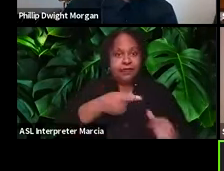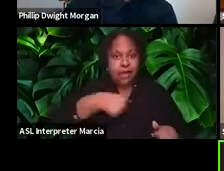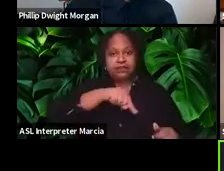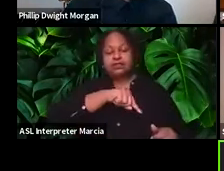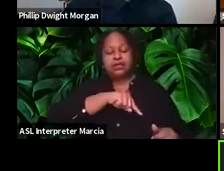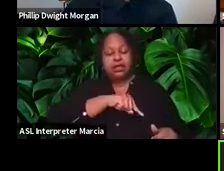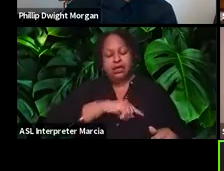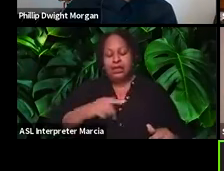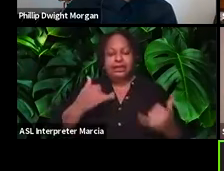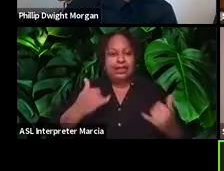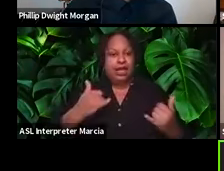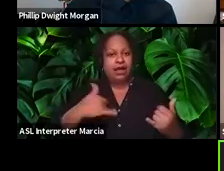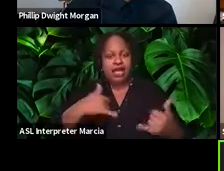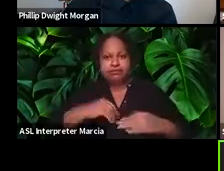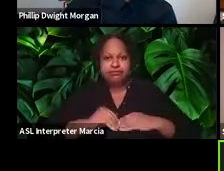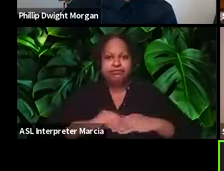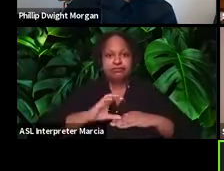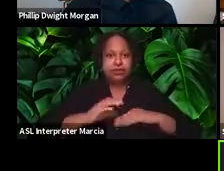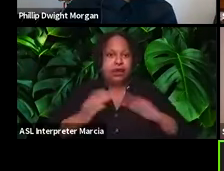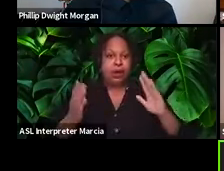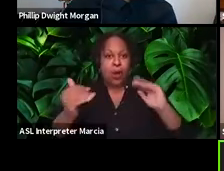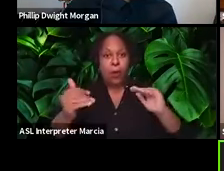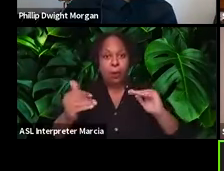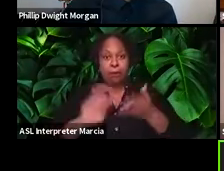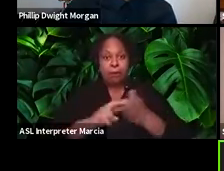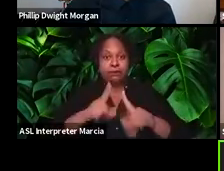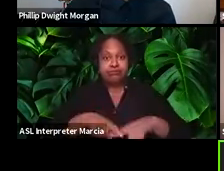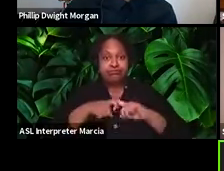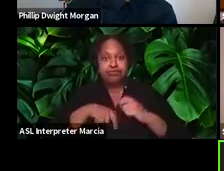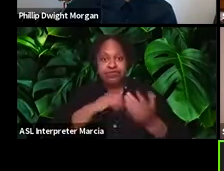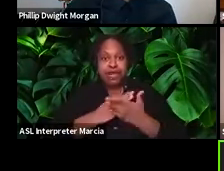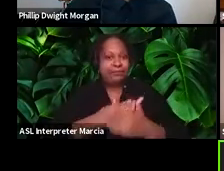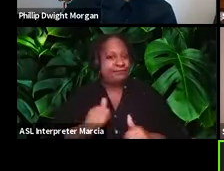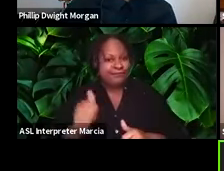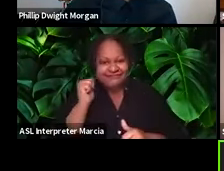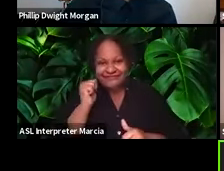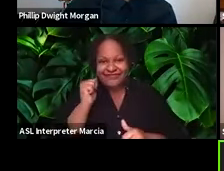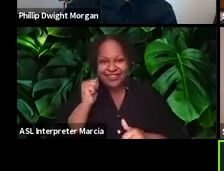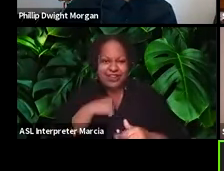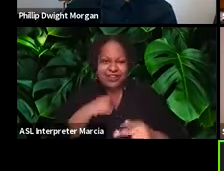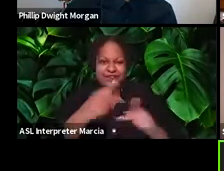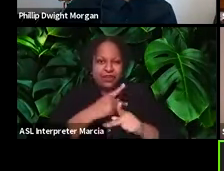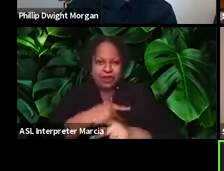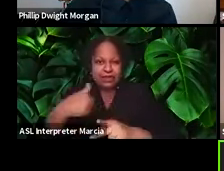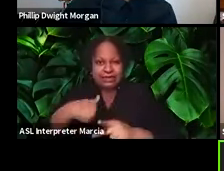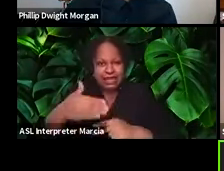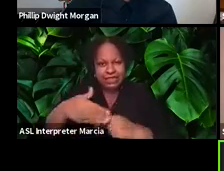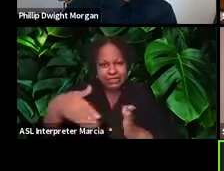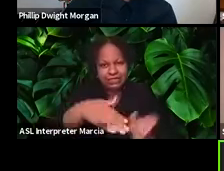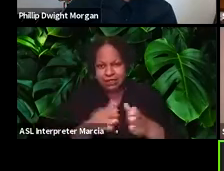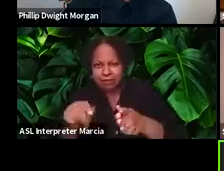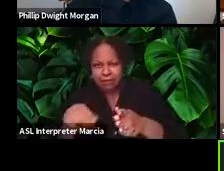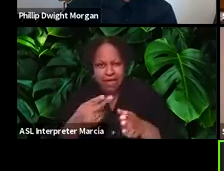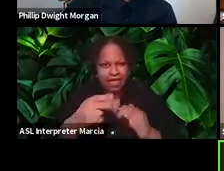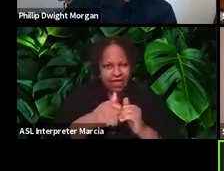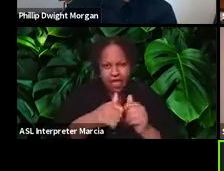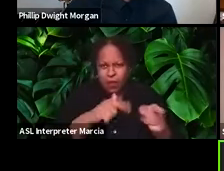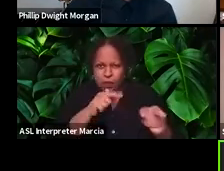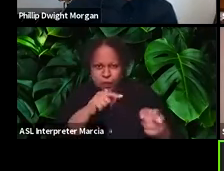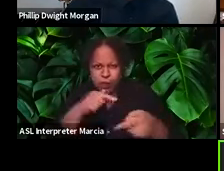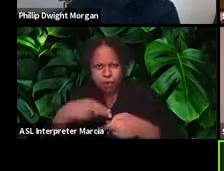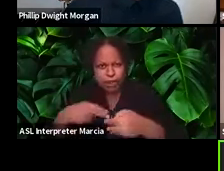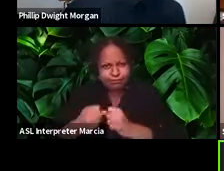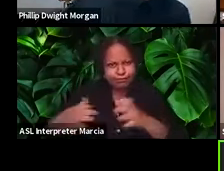much hope that, you know, we're not stopping. We're just figuring out, you know, the next path, the next fork, how we do it, who comes